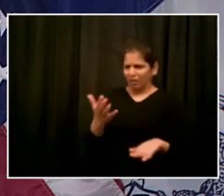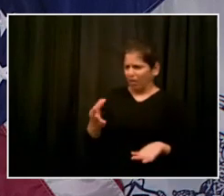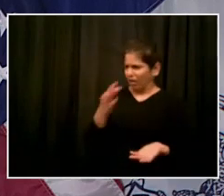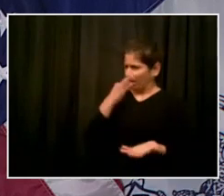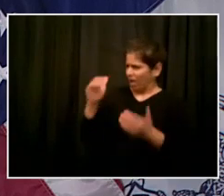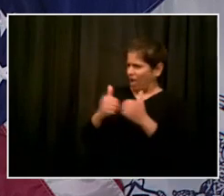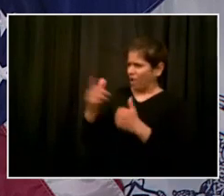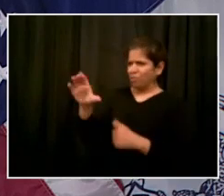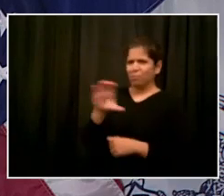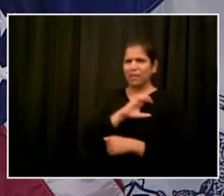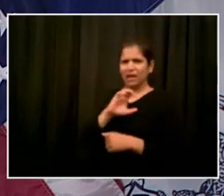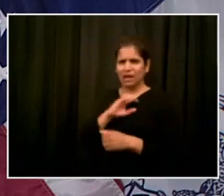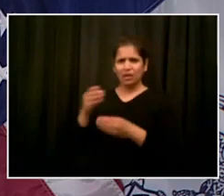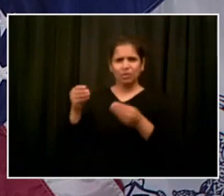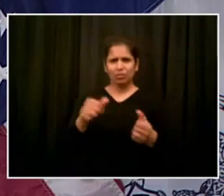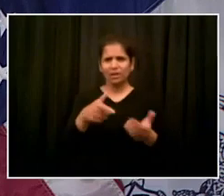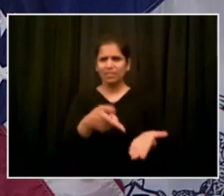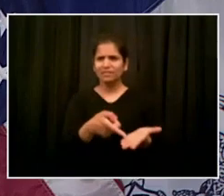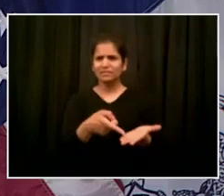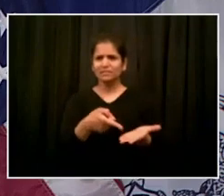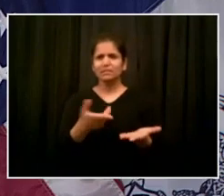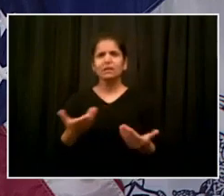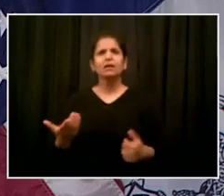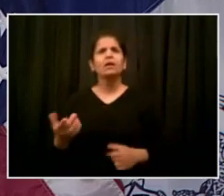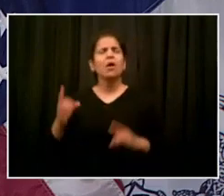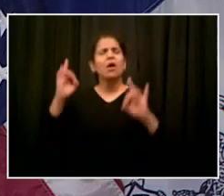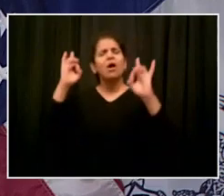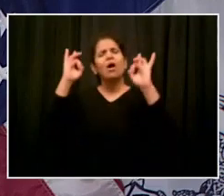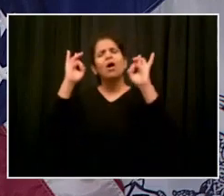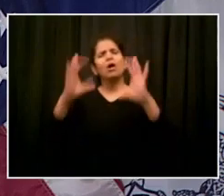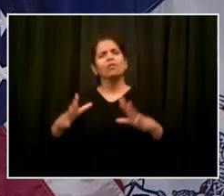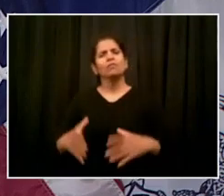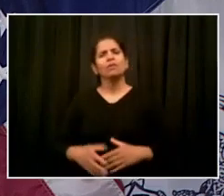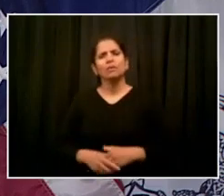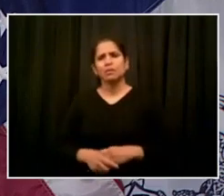And it just can't go on this way. So